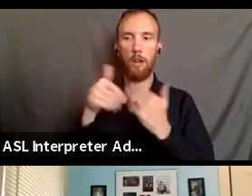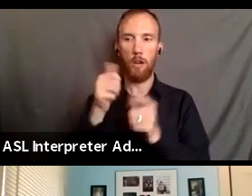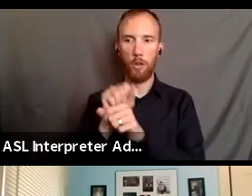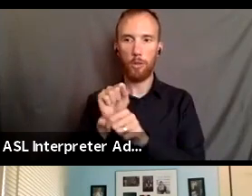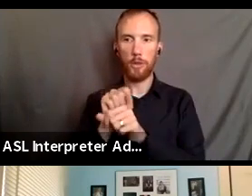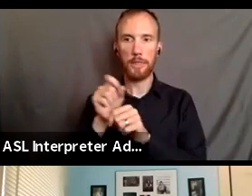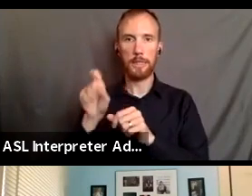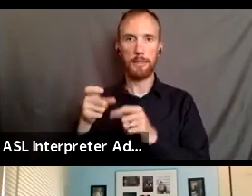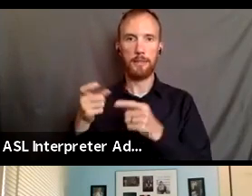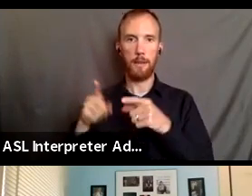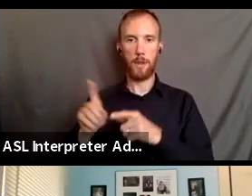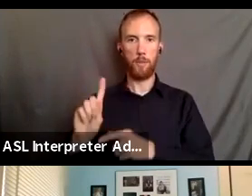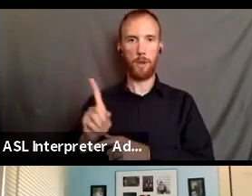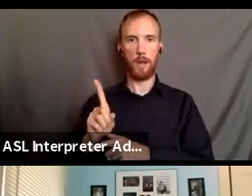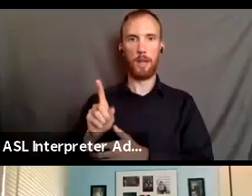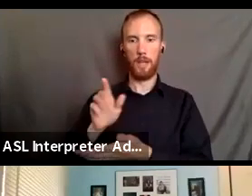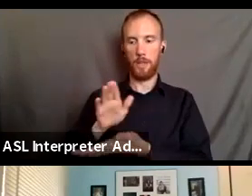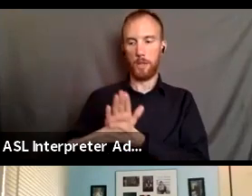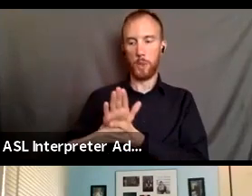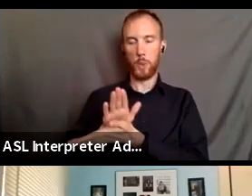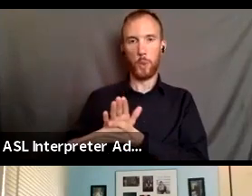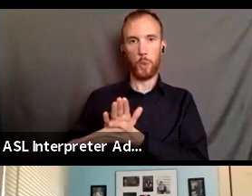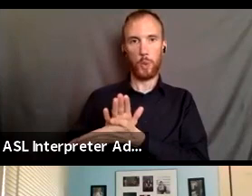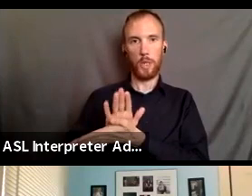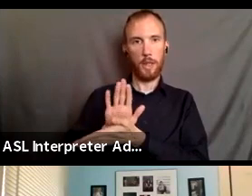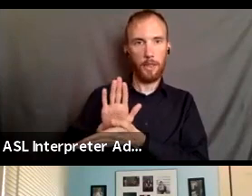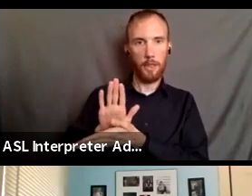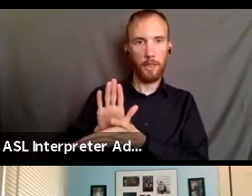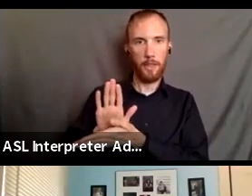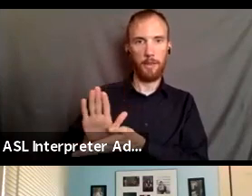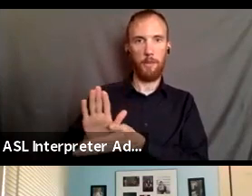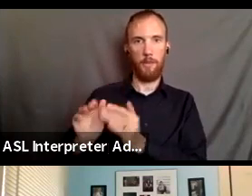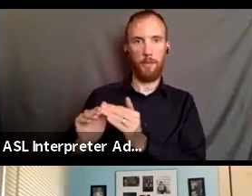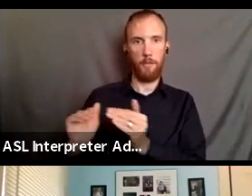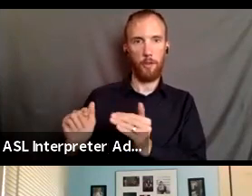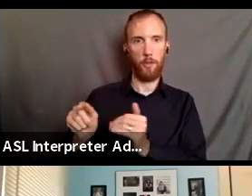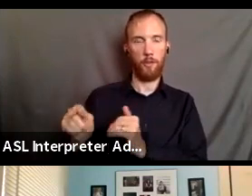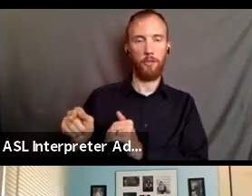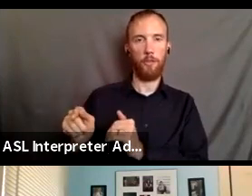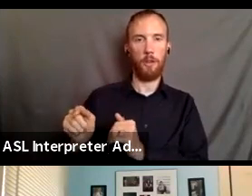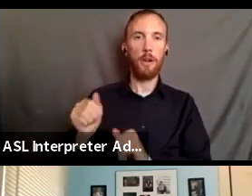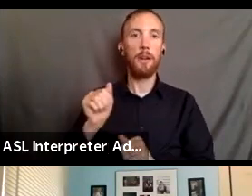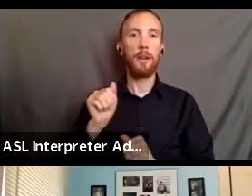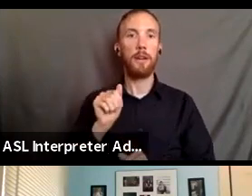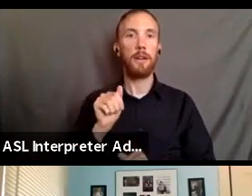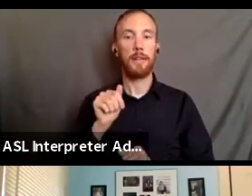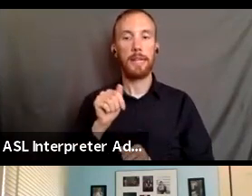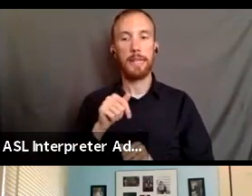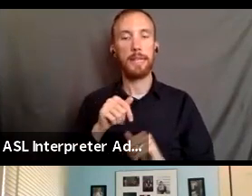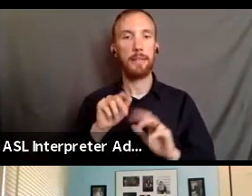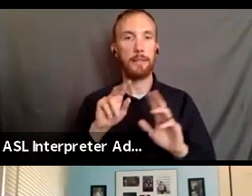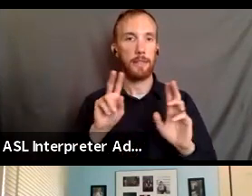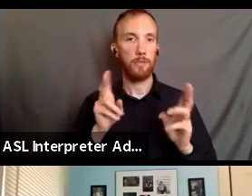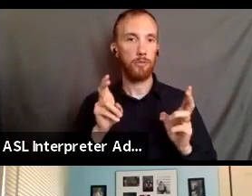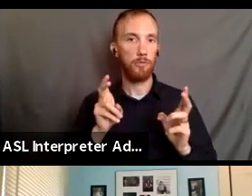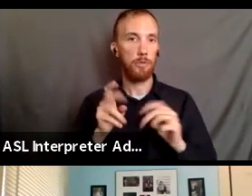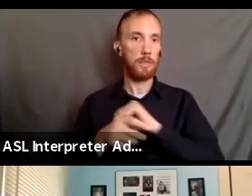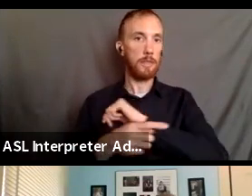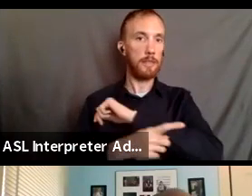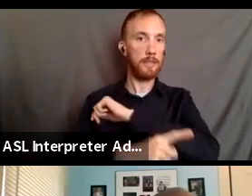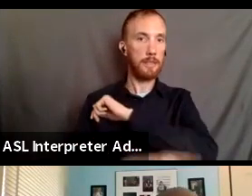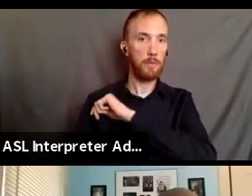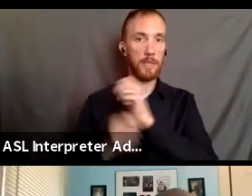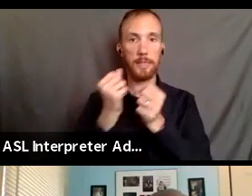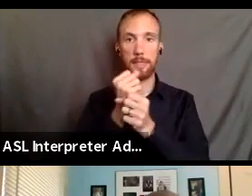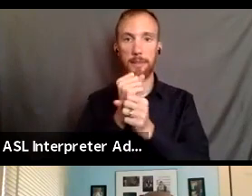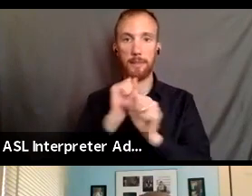and with uh this issue whether it's about disciplinary safety as with pretty much